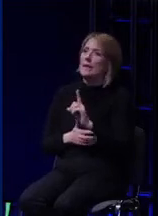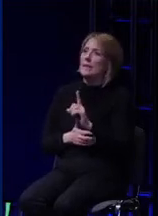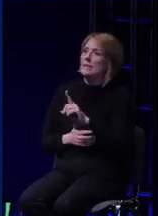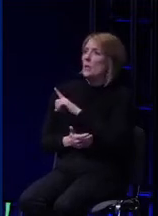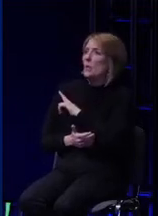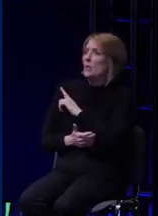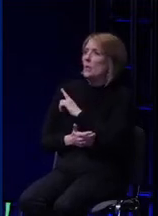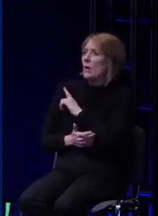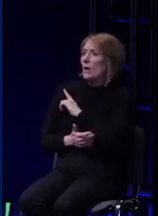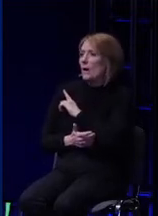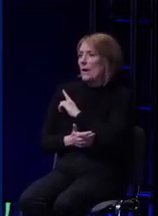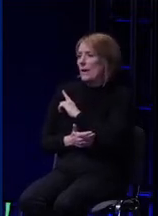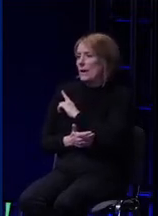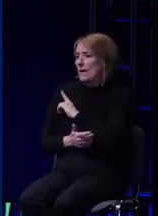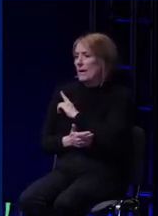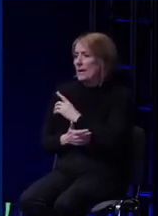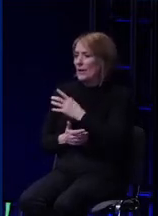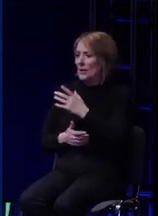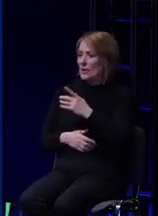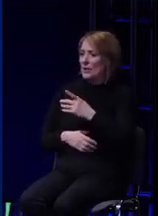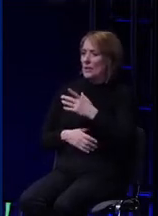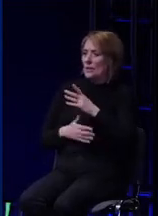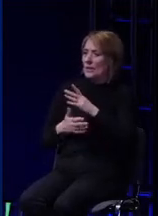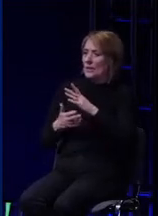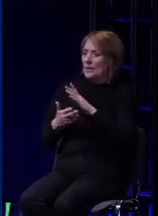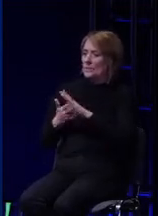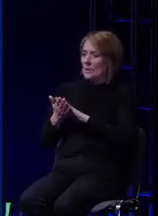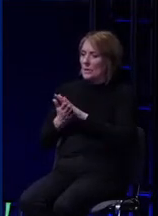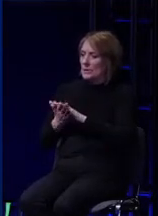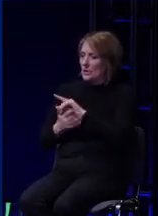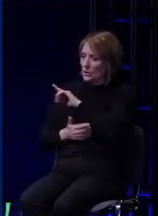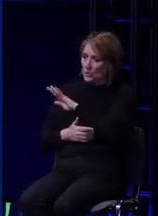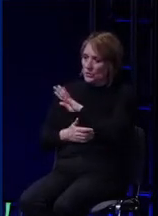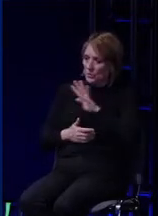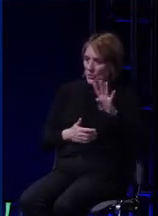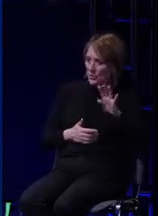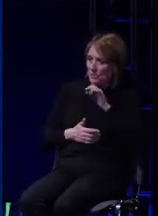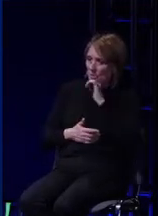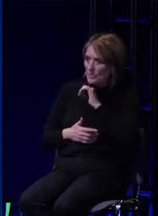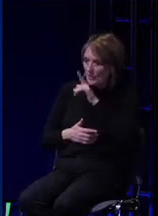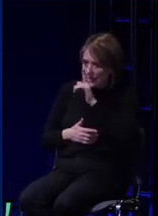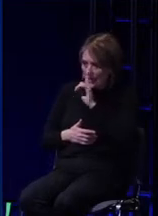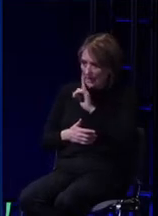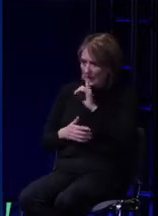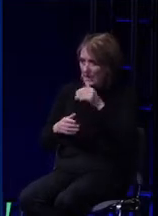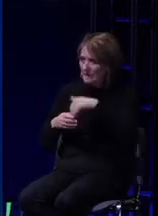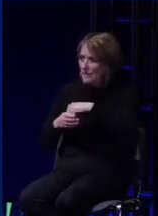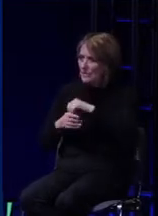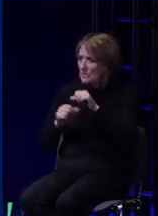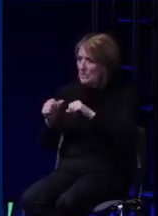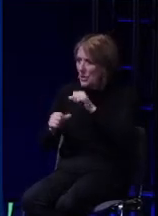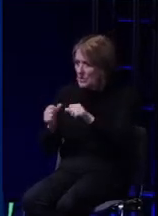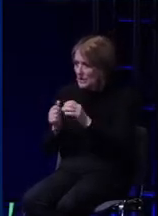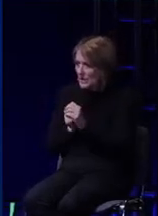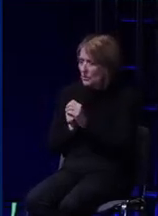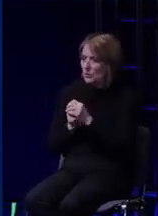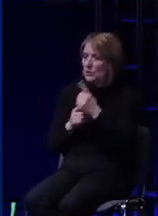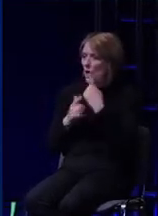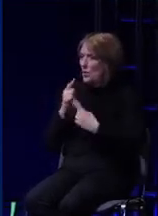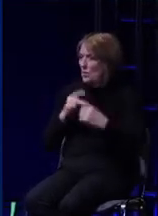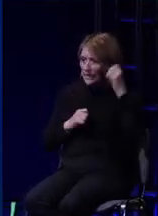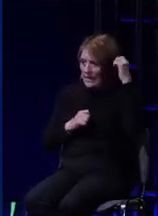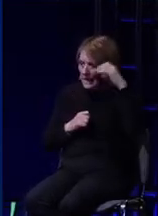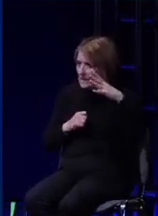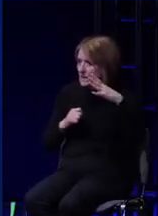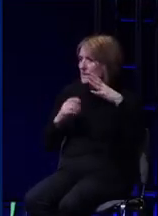like the LED walls, because it allows you guys to actually be involved in the actual process of not just what it's going to look like, but how it's lit, all that kind of stuff